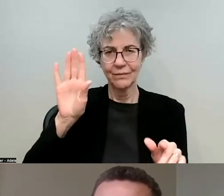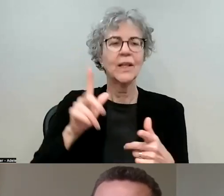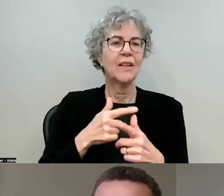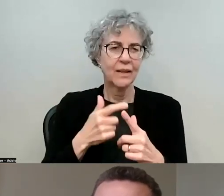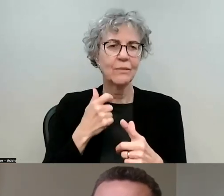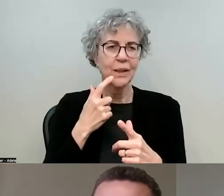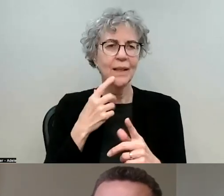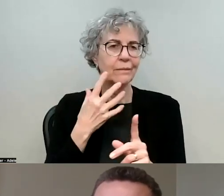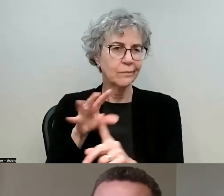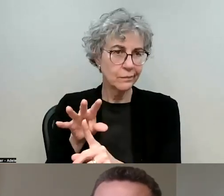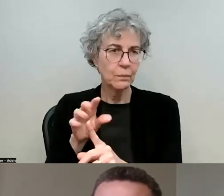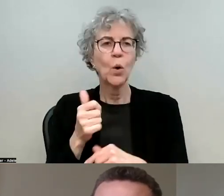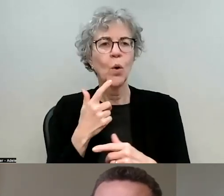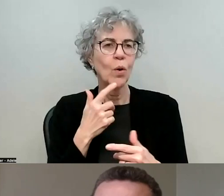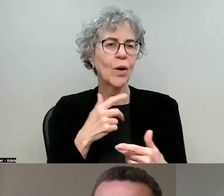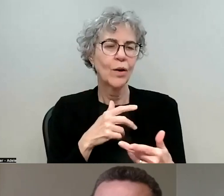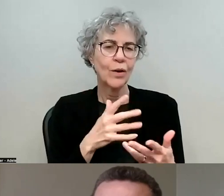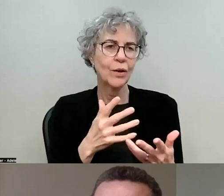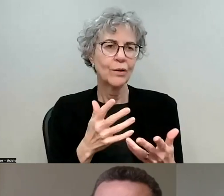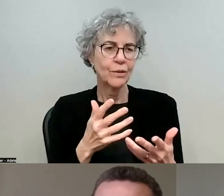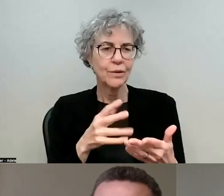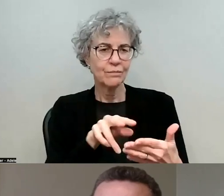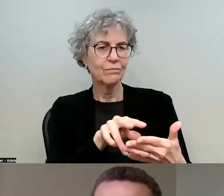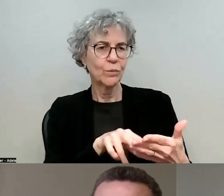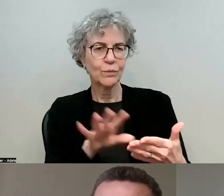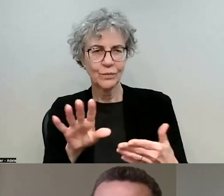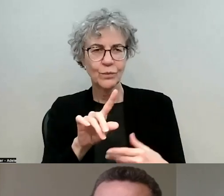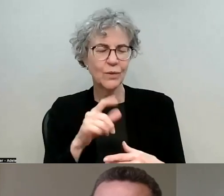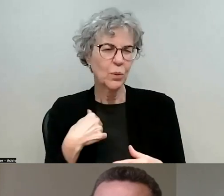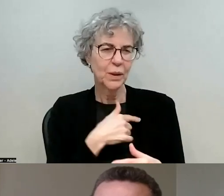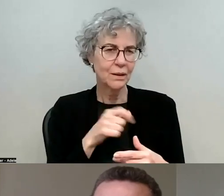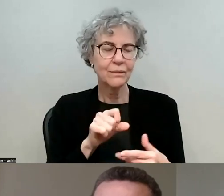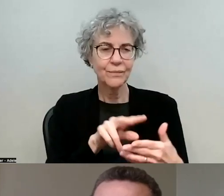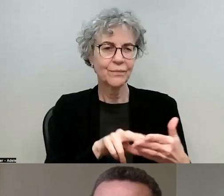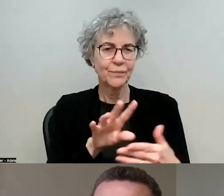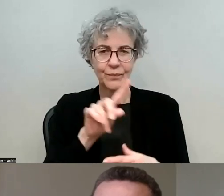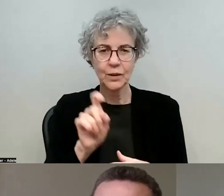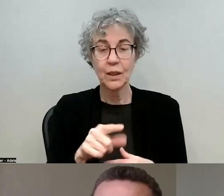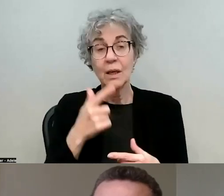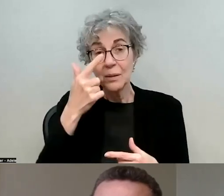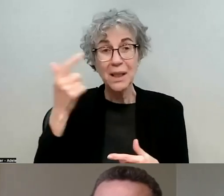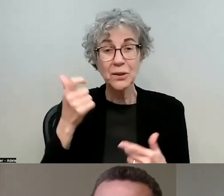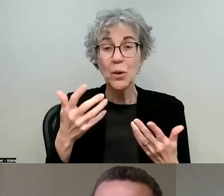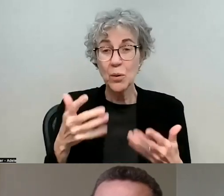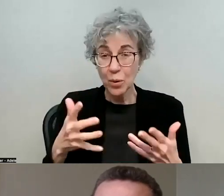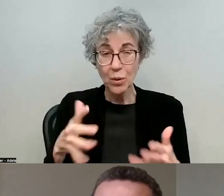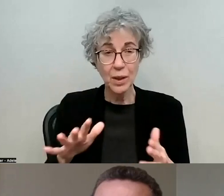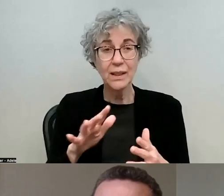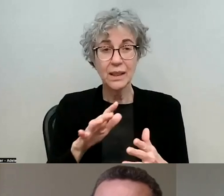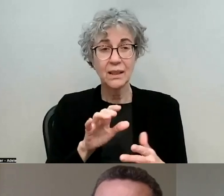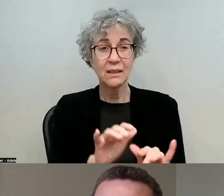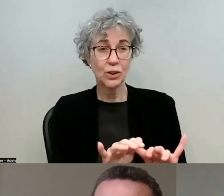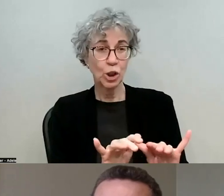you to ask your question. So maybe because there's already some questions in the